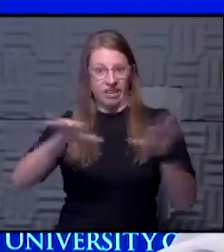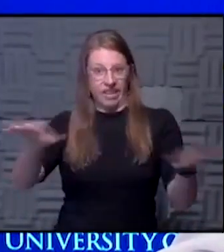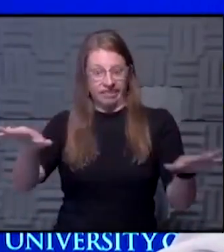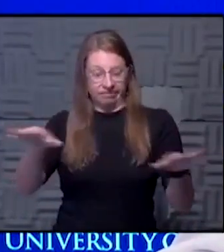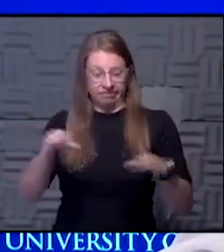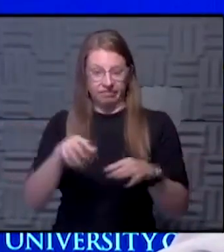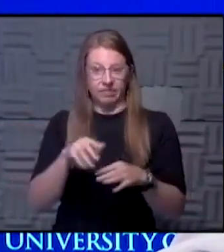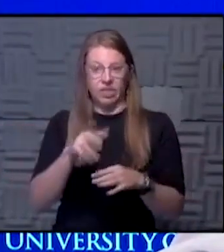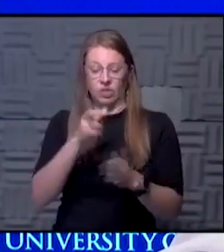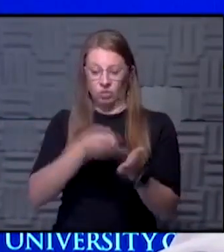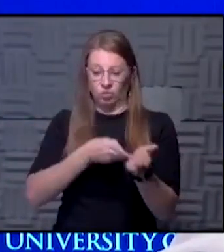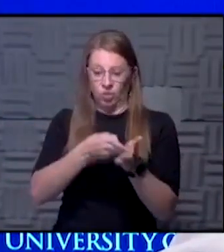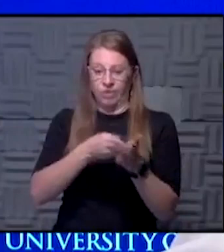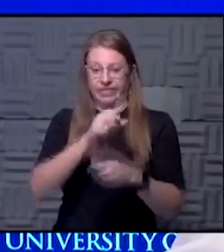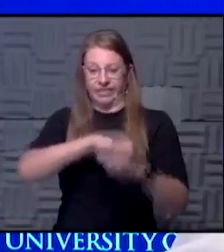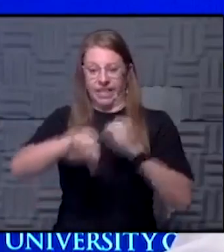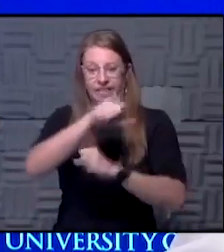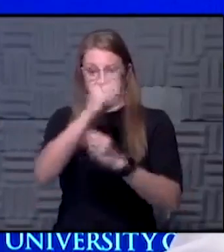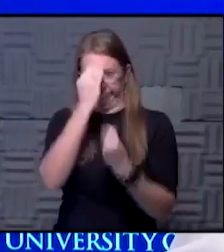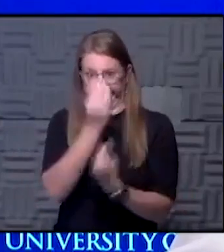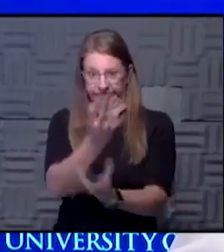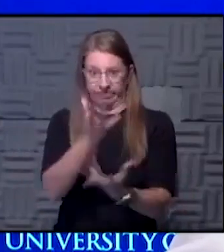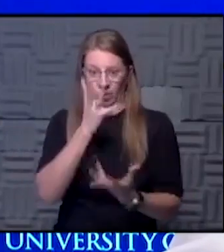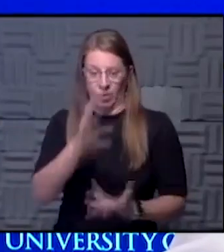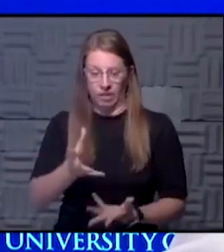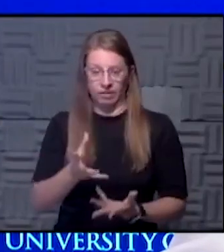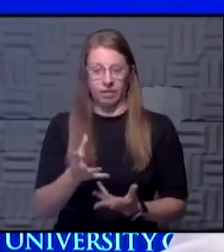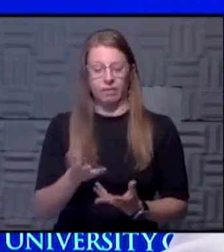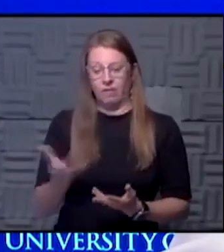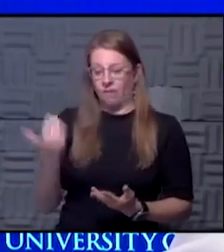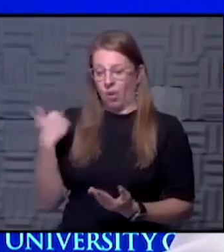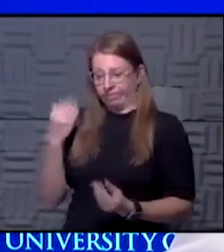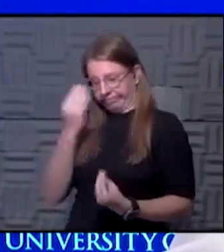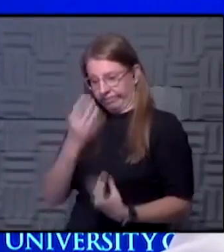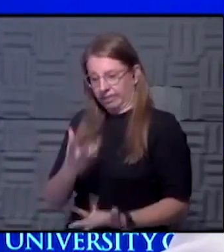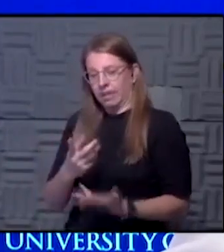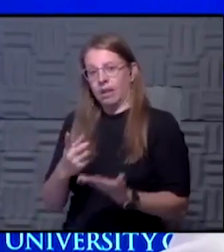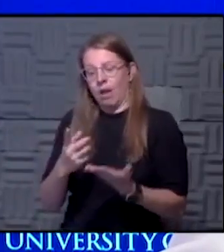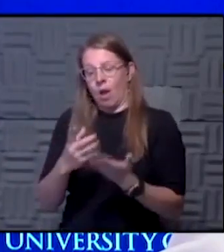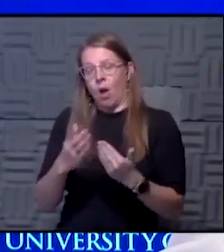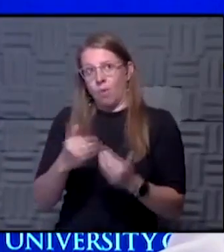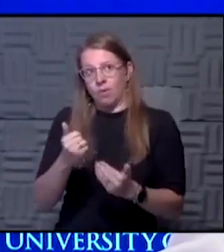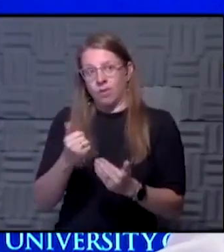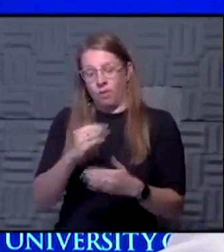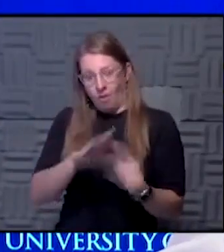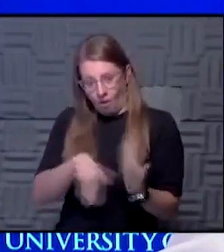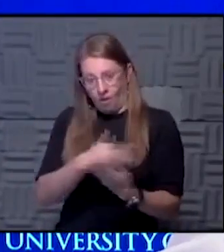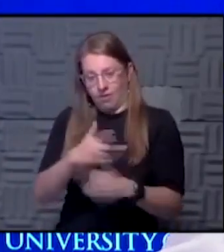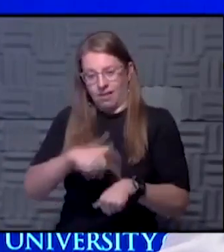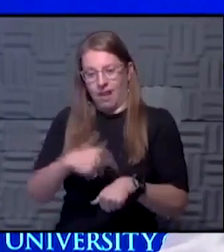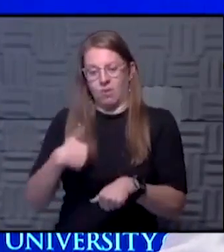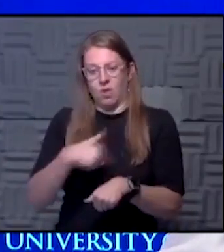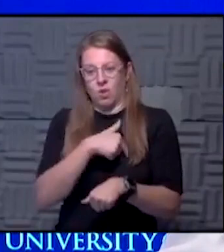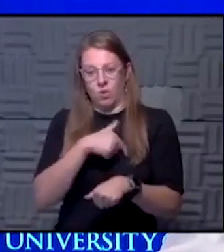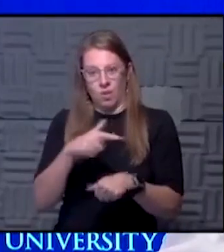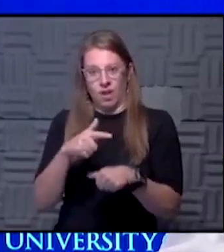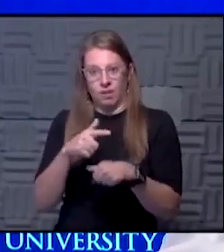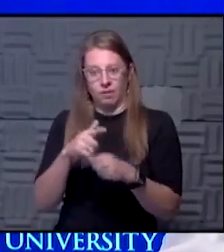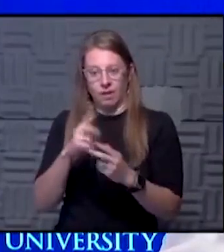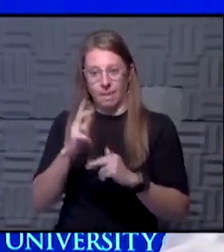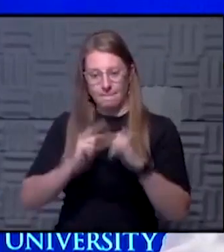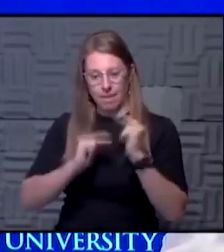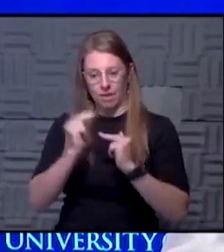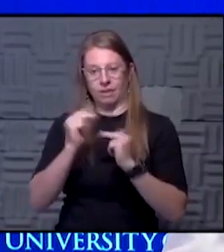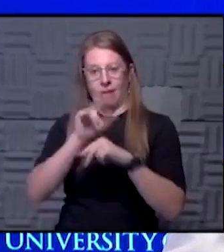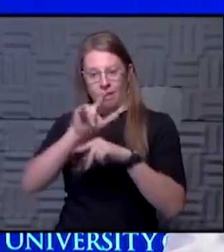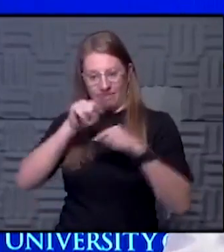science and the truth as we know it today. We've told you before, sometimes we're built, well, almost all the time around this, we're building the airplane